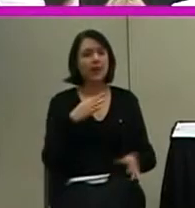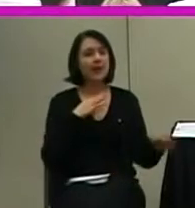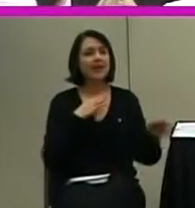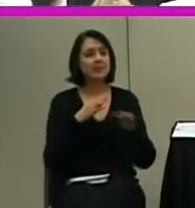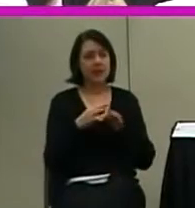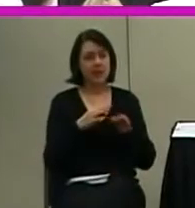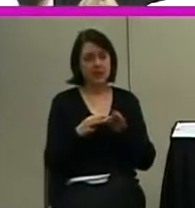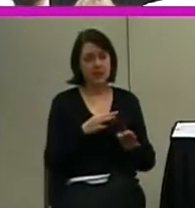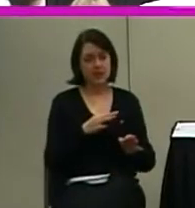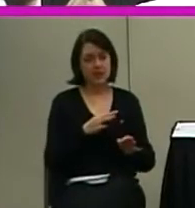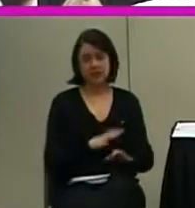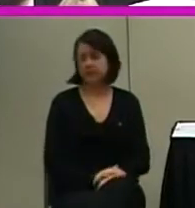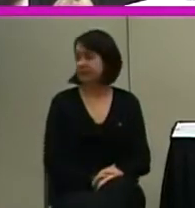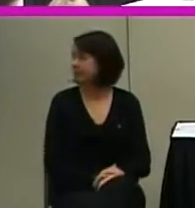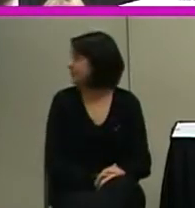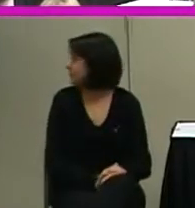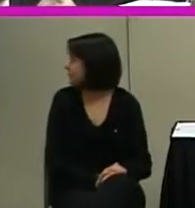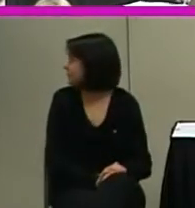explaining.